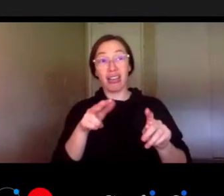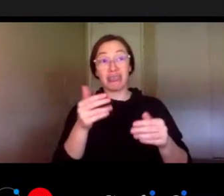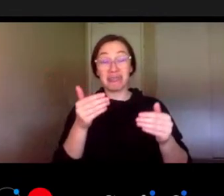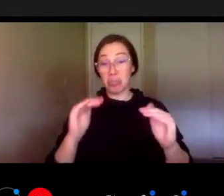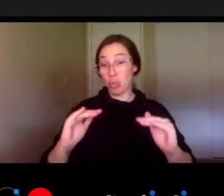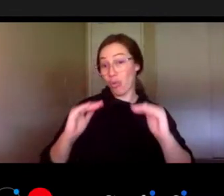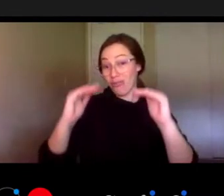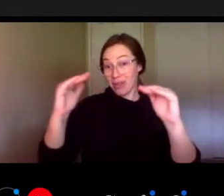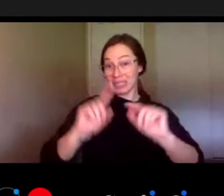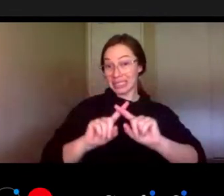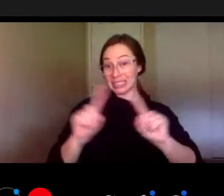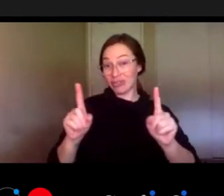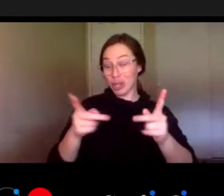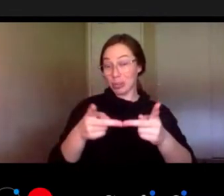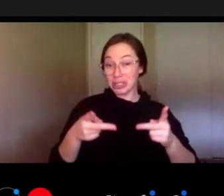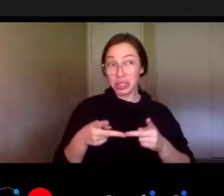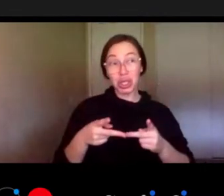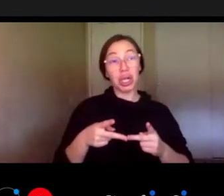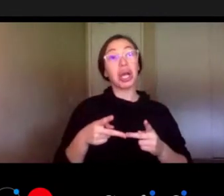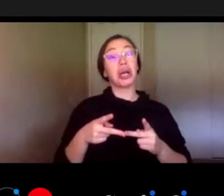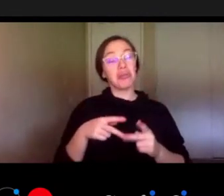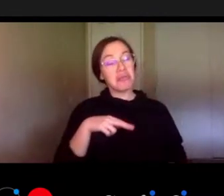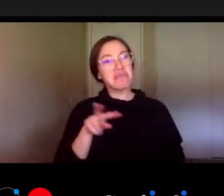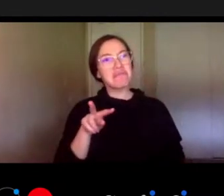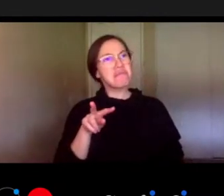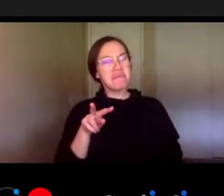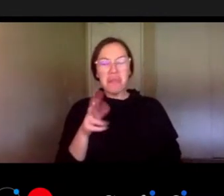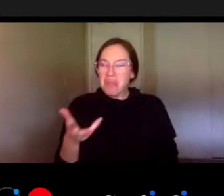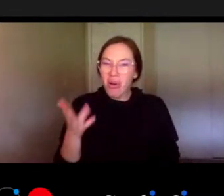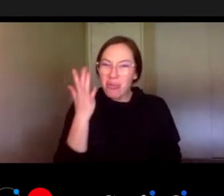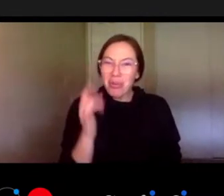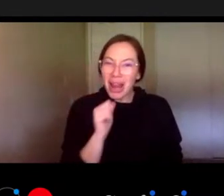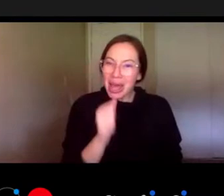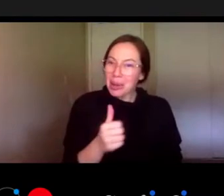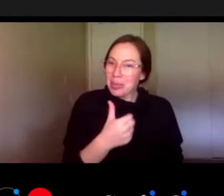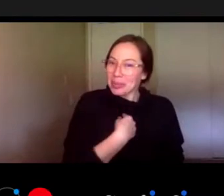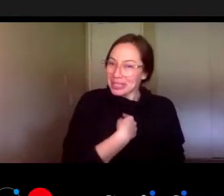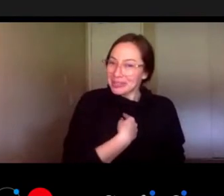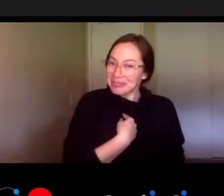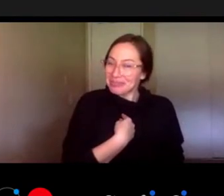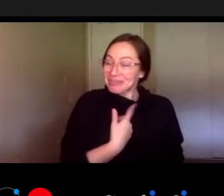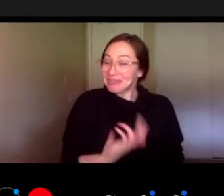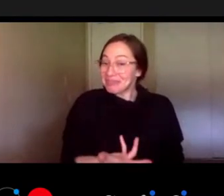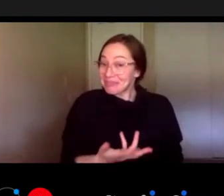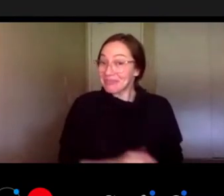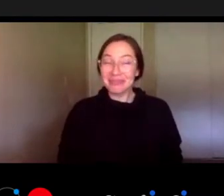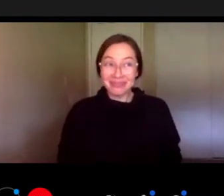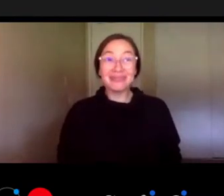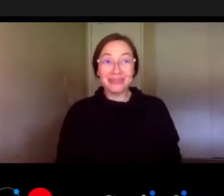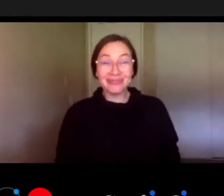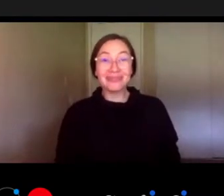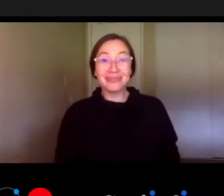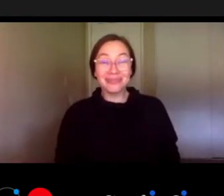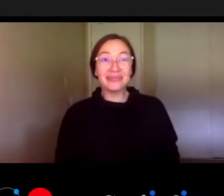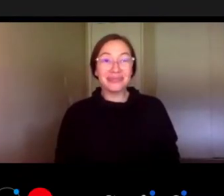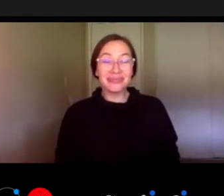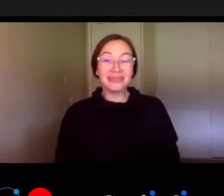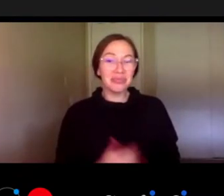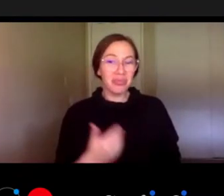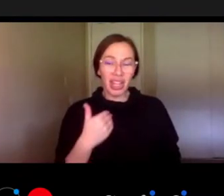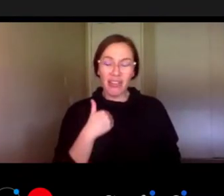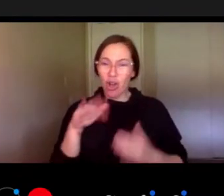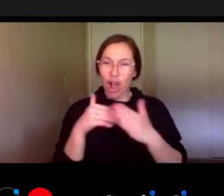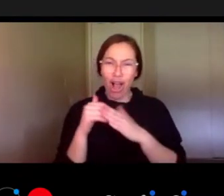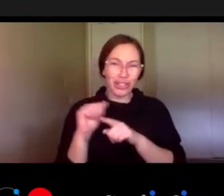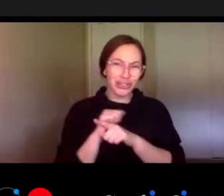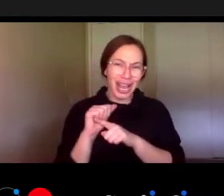move up in different positions, I said, why not? Why not me? I have all the training